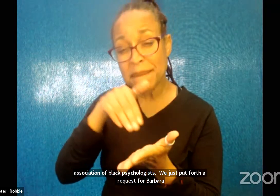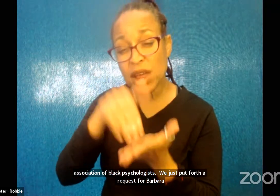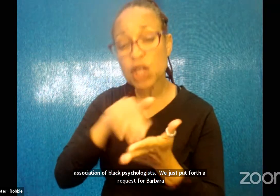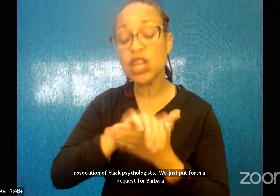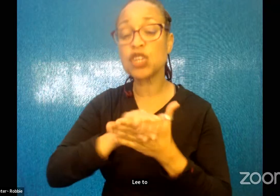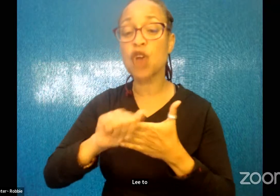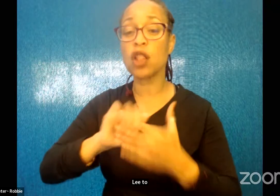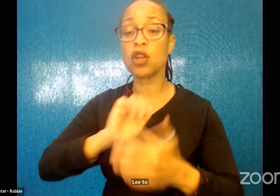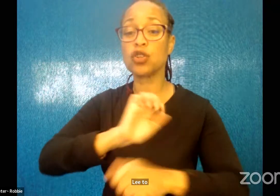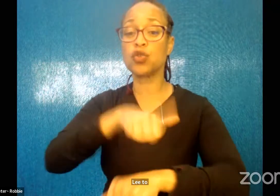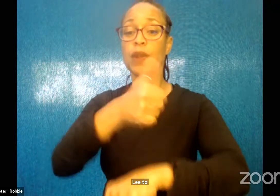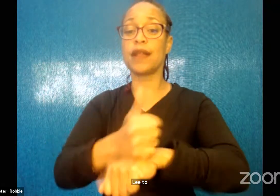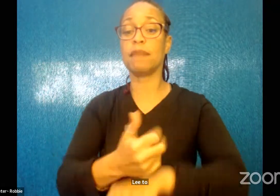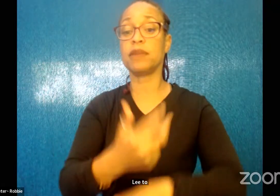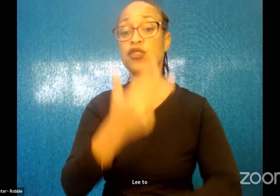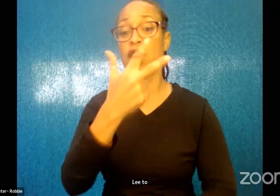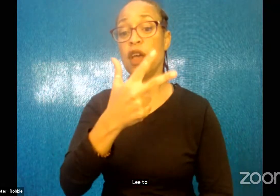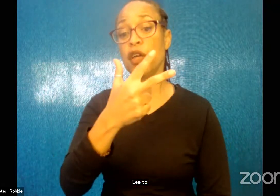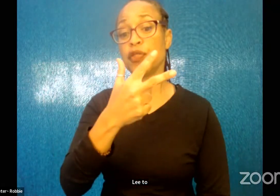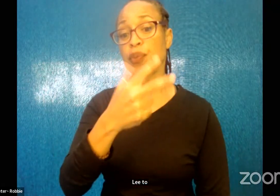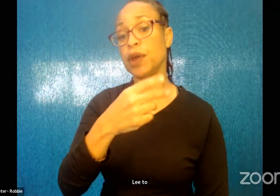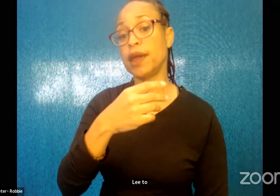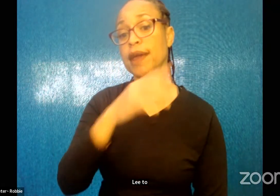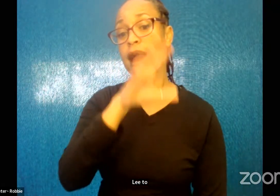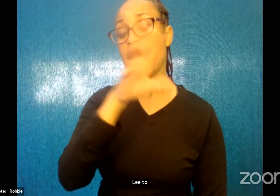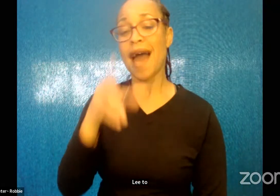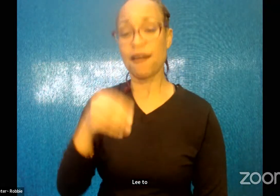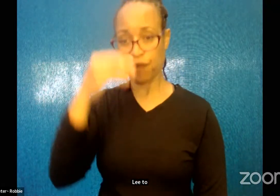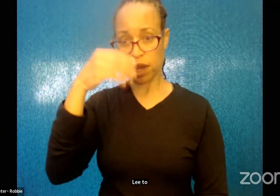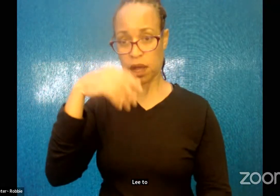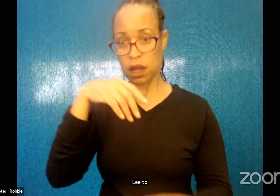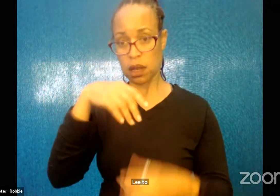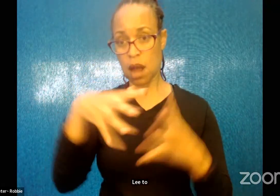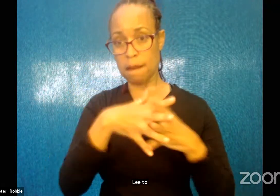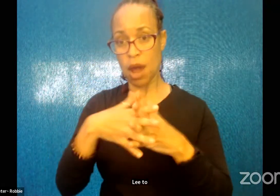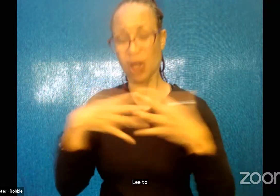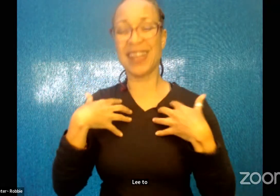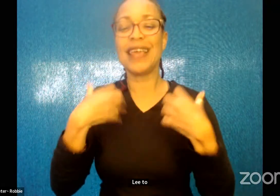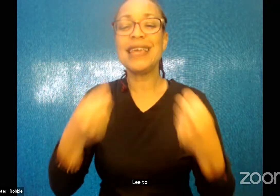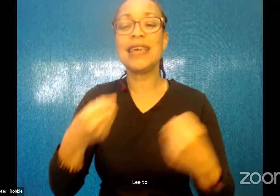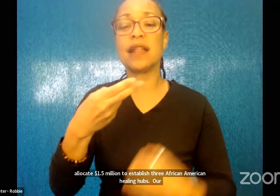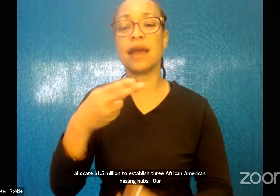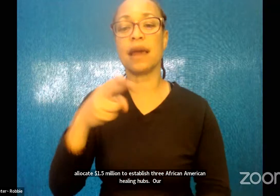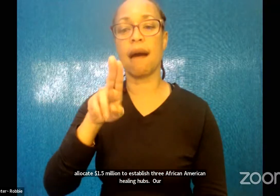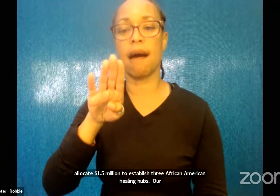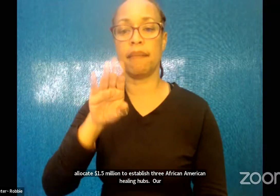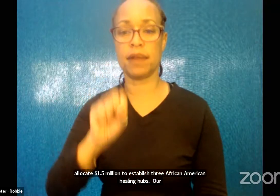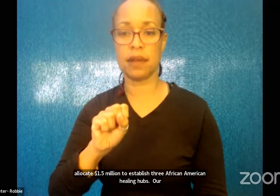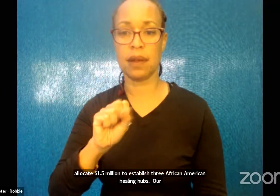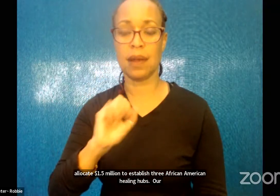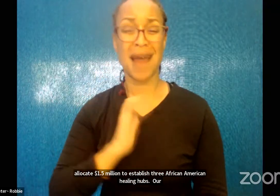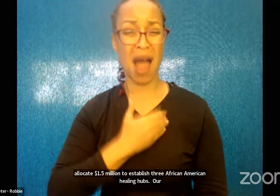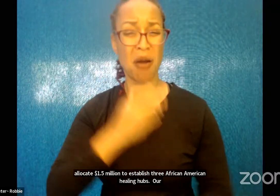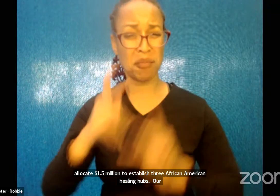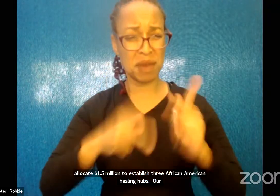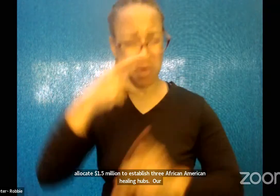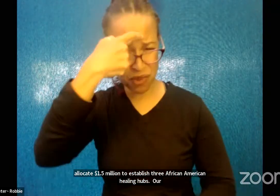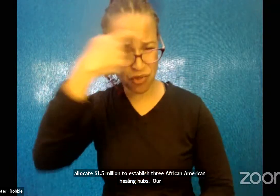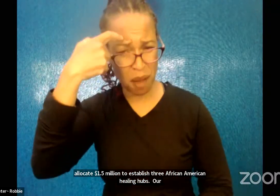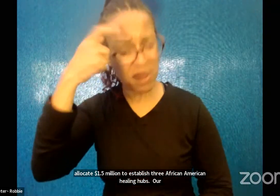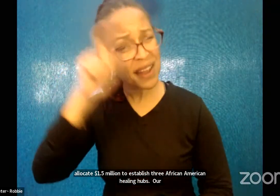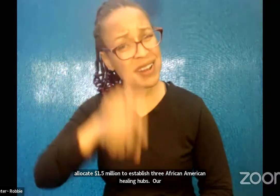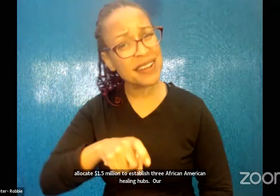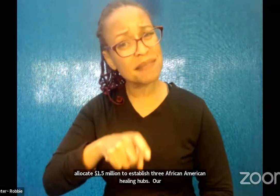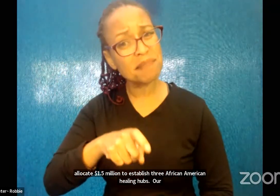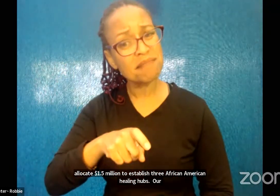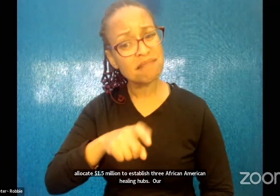establish 3 African-American healing hubs. Our people need to be able to go somewhere that are traumatized, that are in